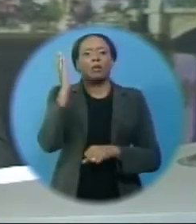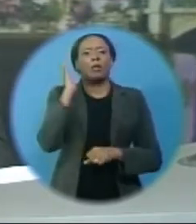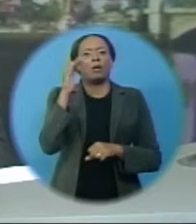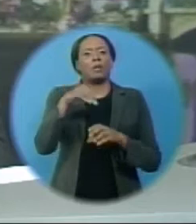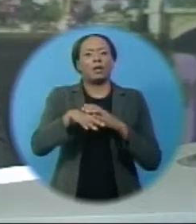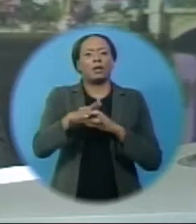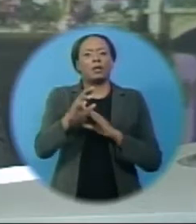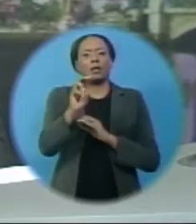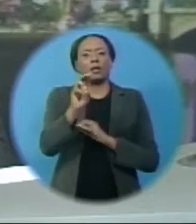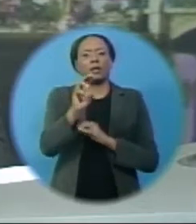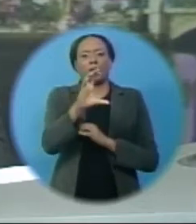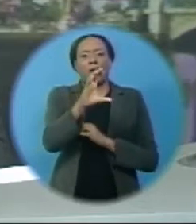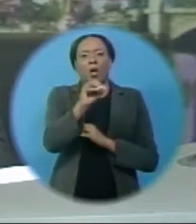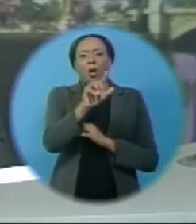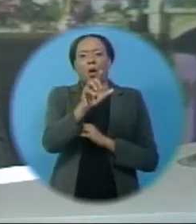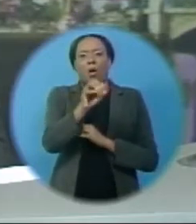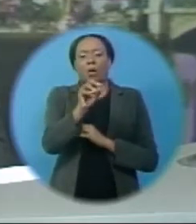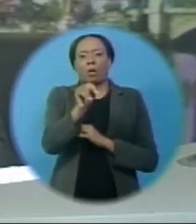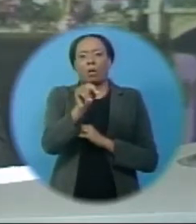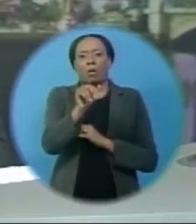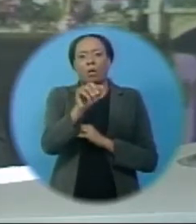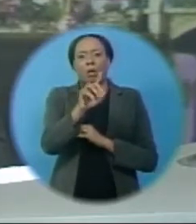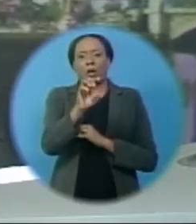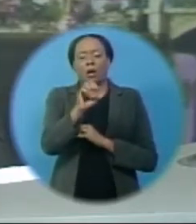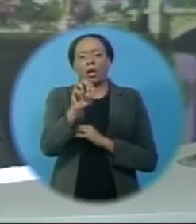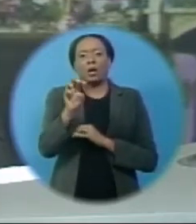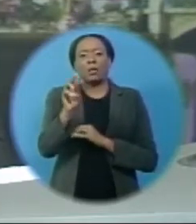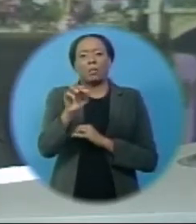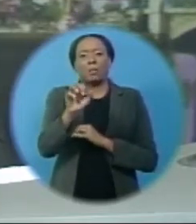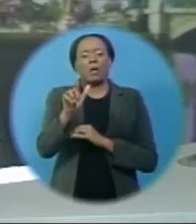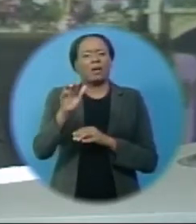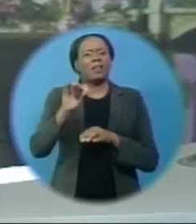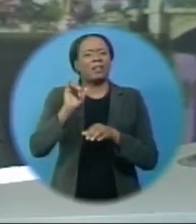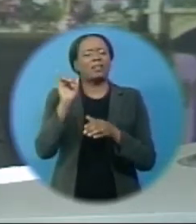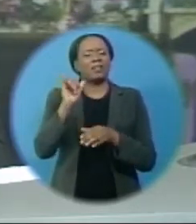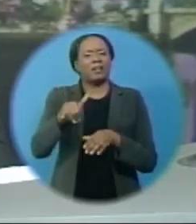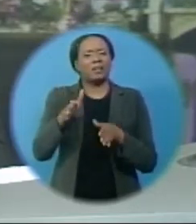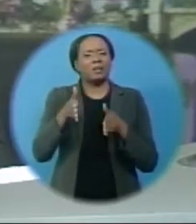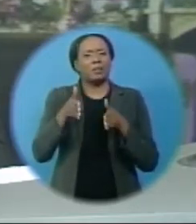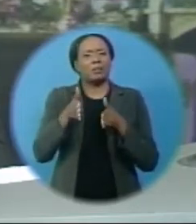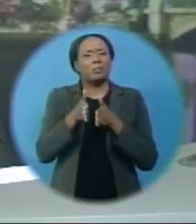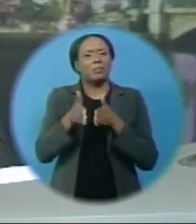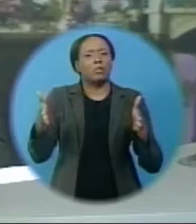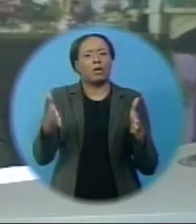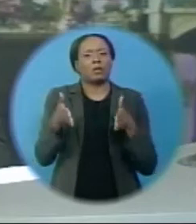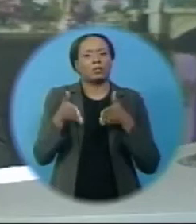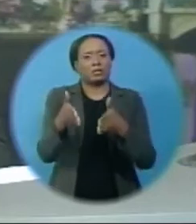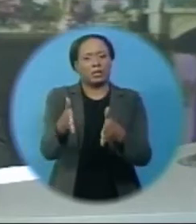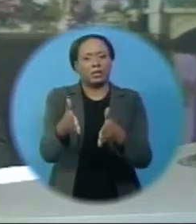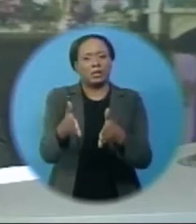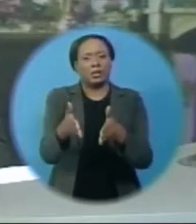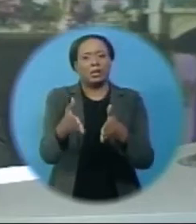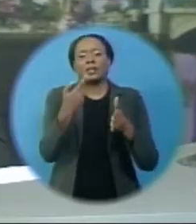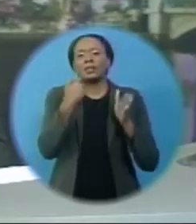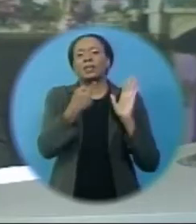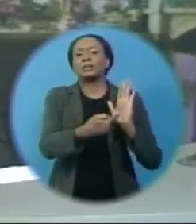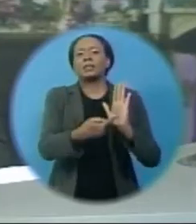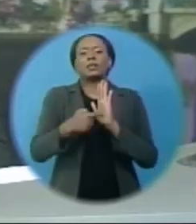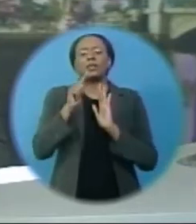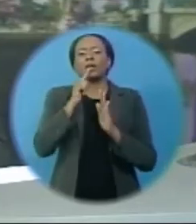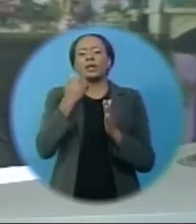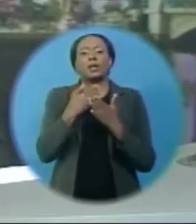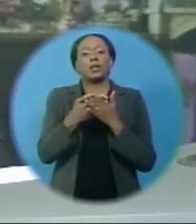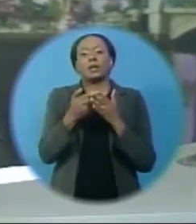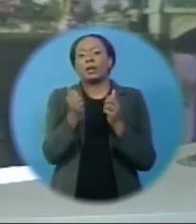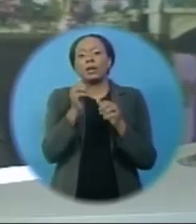Broad Street and Jillian Vincent, a representative with the company, International Colombian Business One, says the Expo has already been